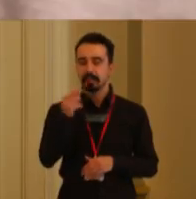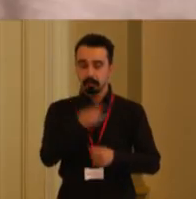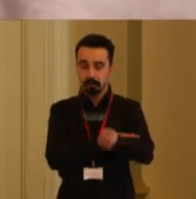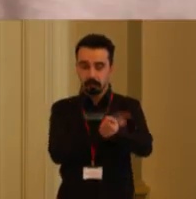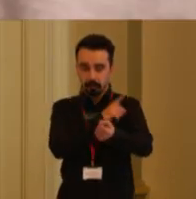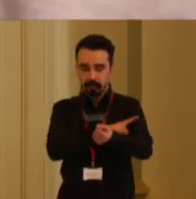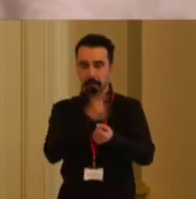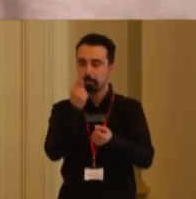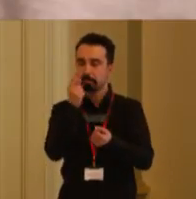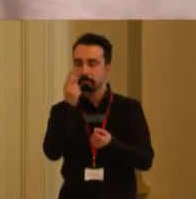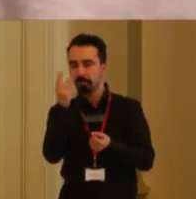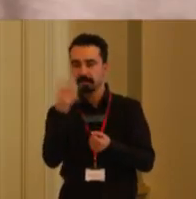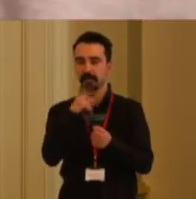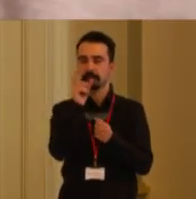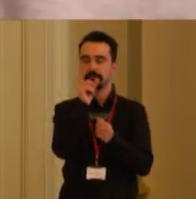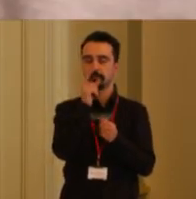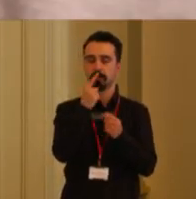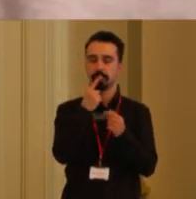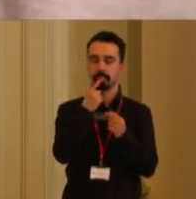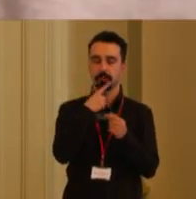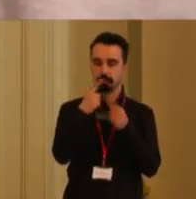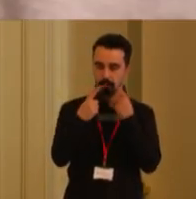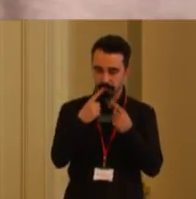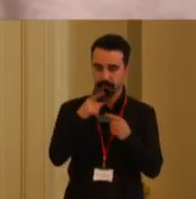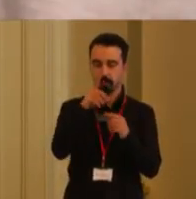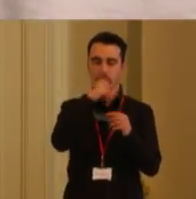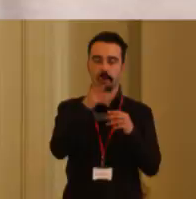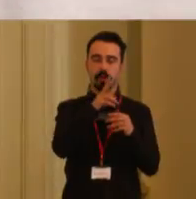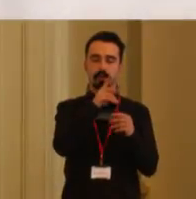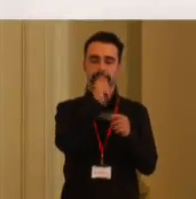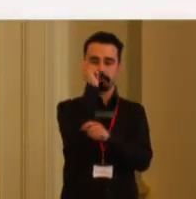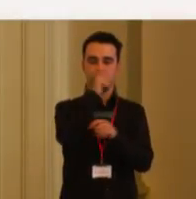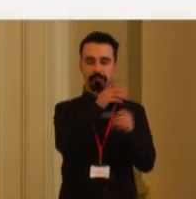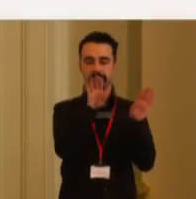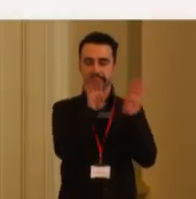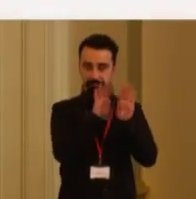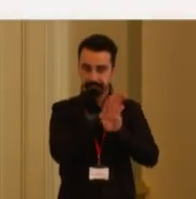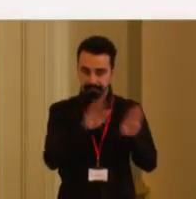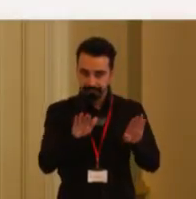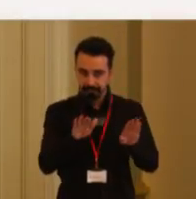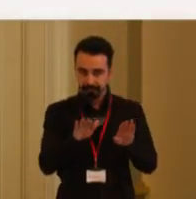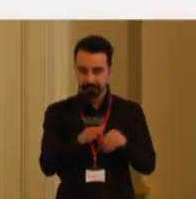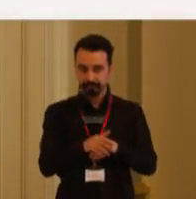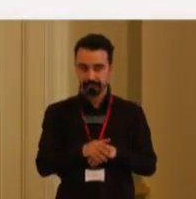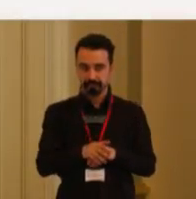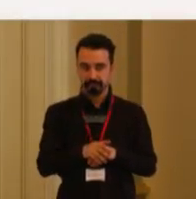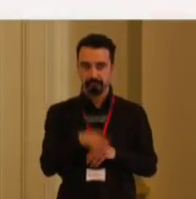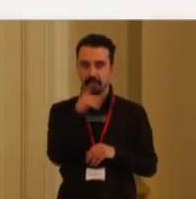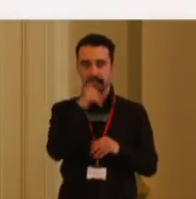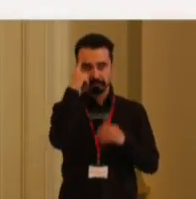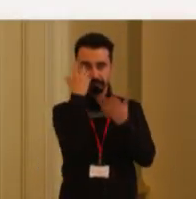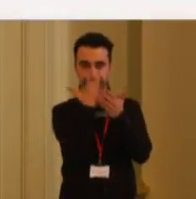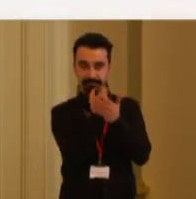As for the empowerment of young people, I'd like to mention some of the topics before I round up